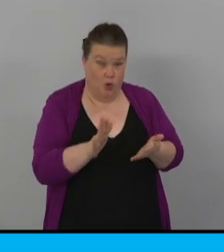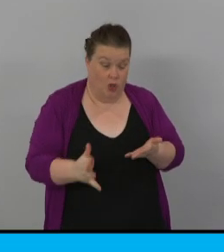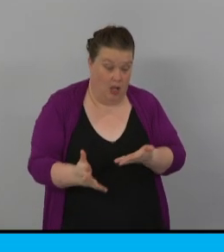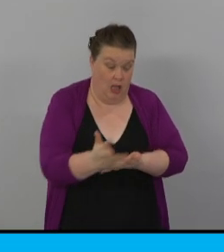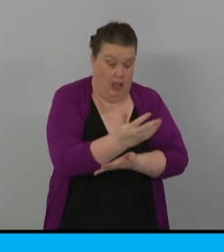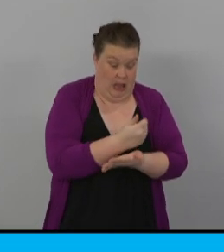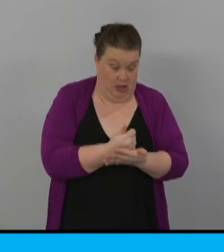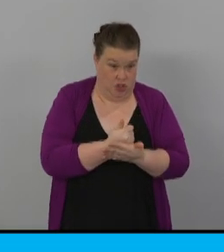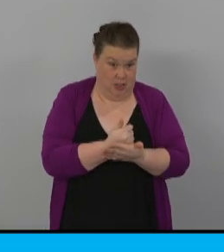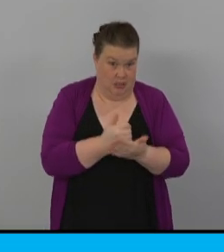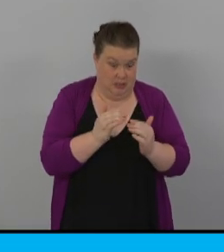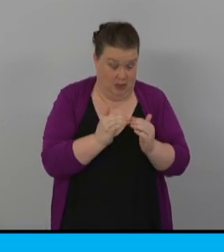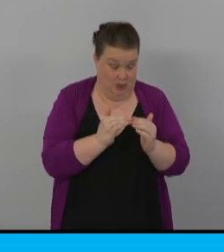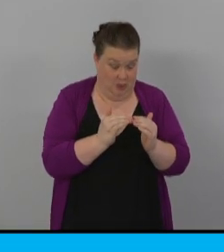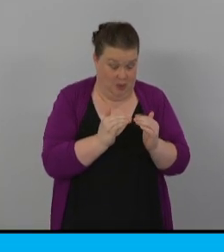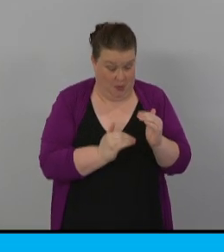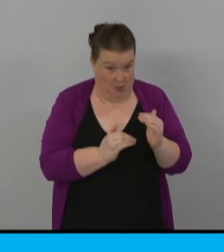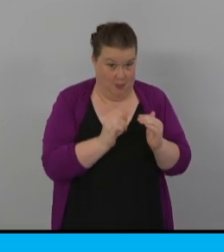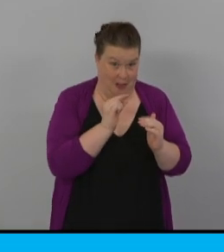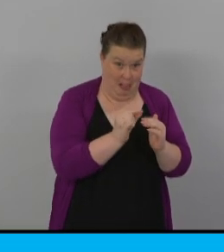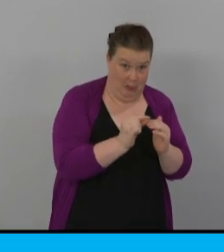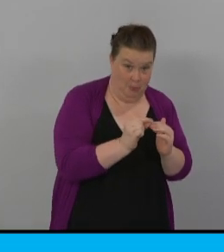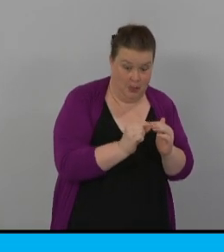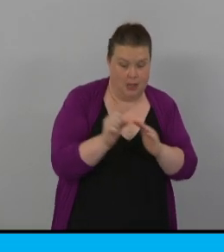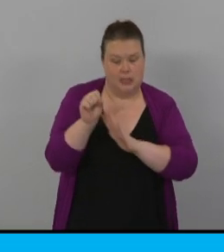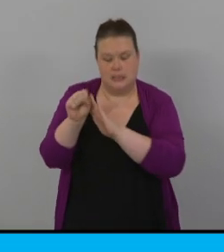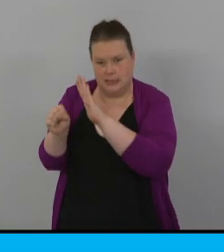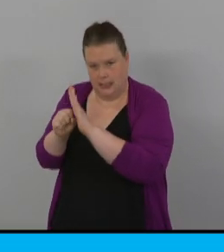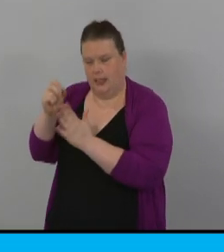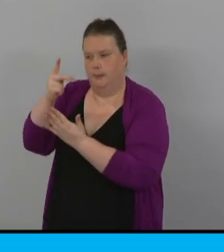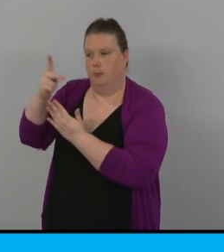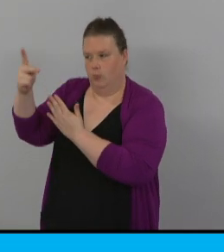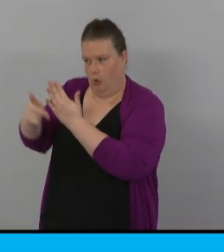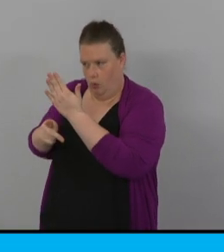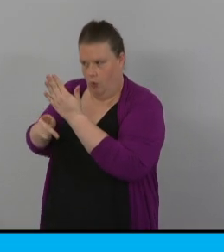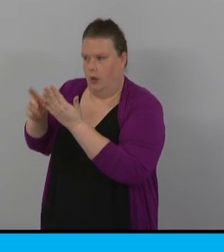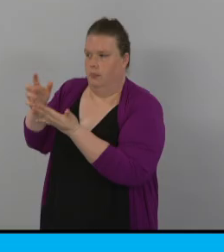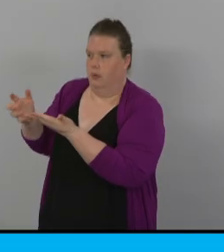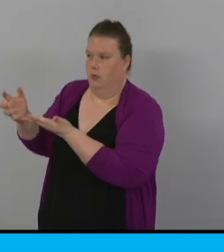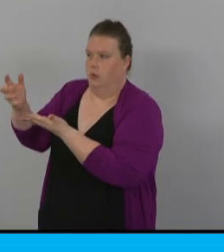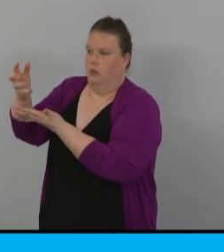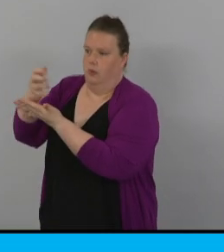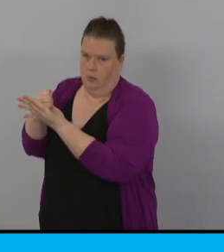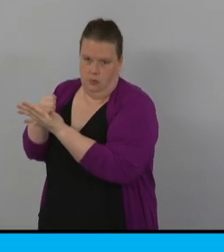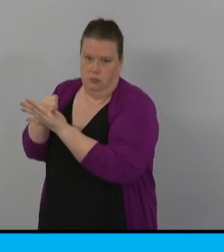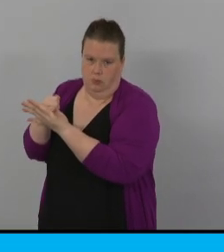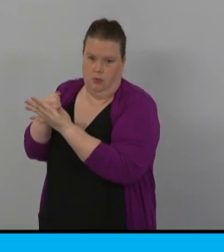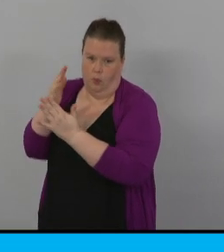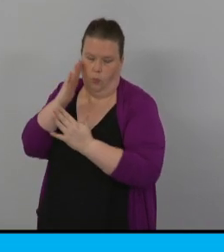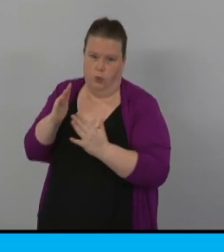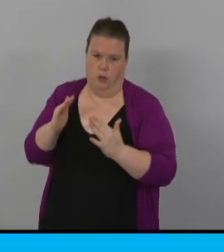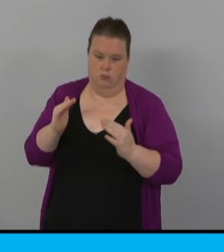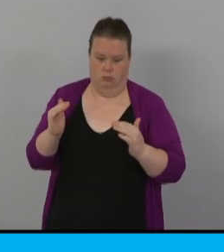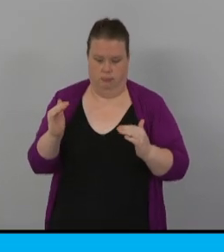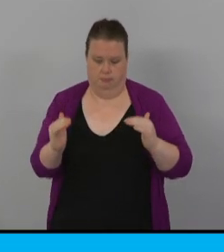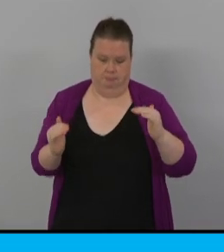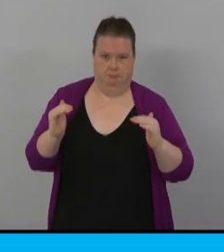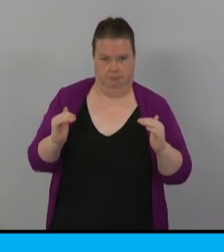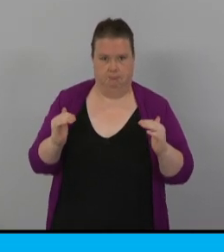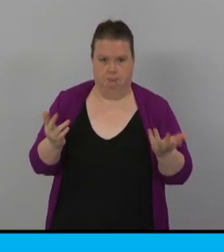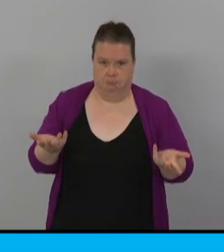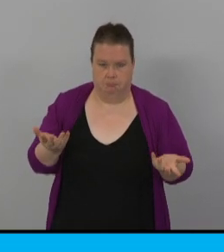collections, then that's just going to be offset by our state program revenue to a large extent anyway. So it's